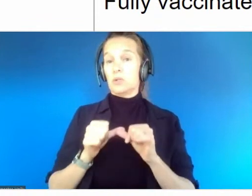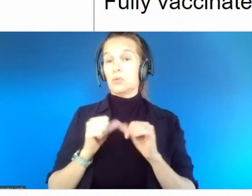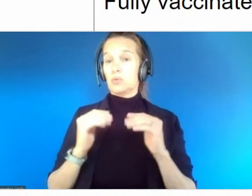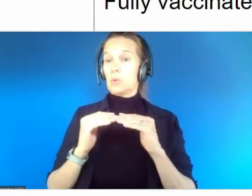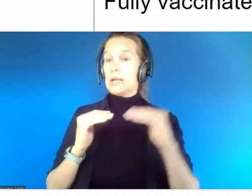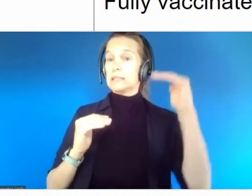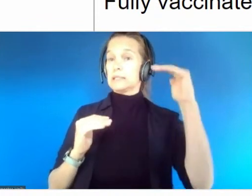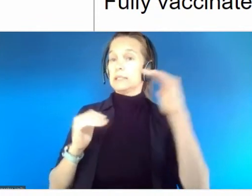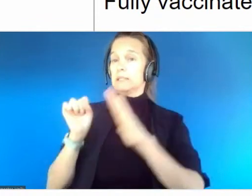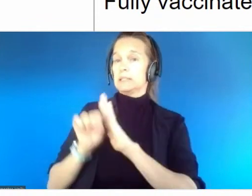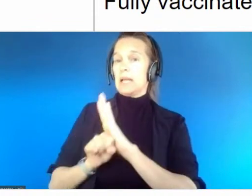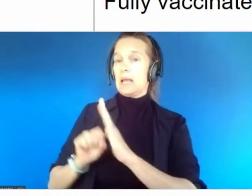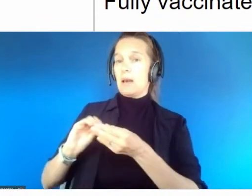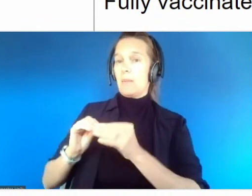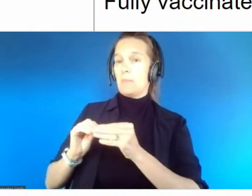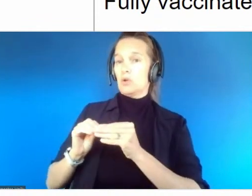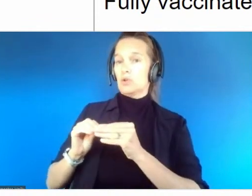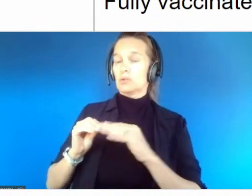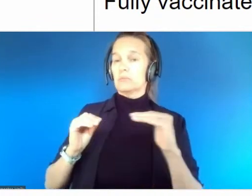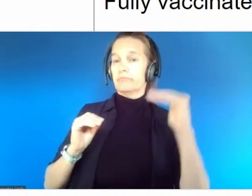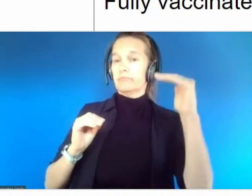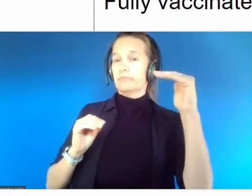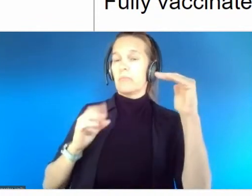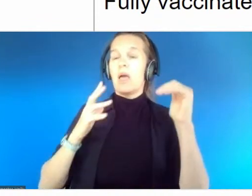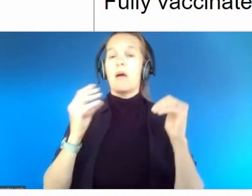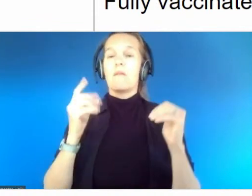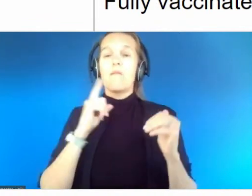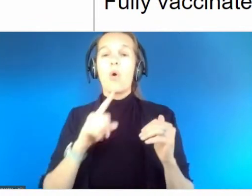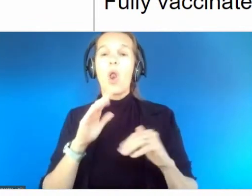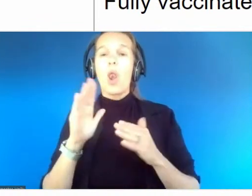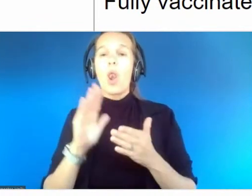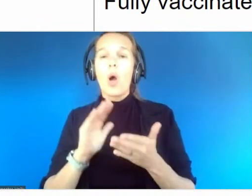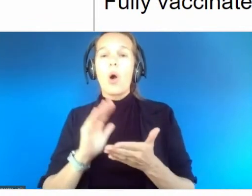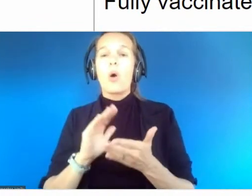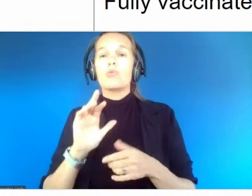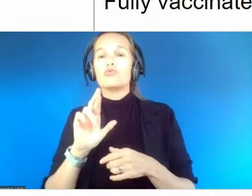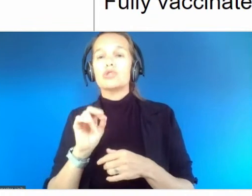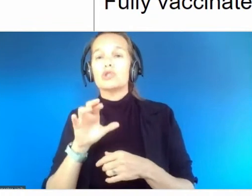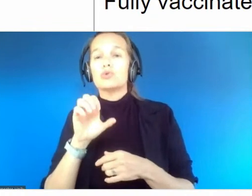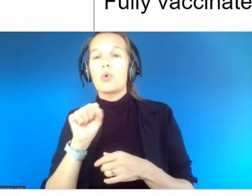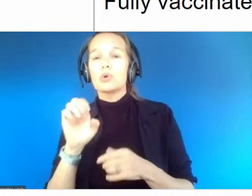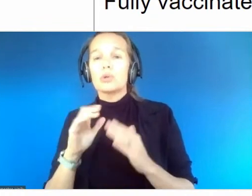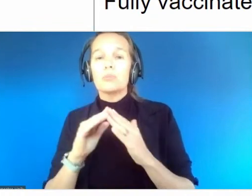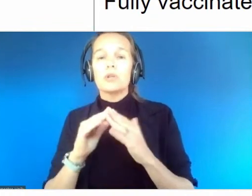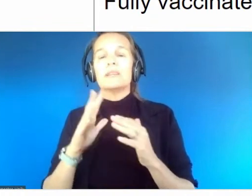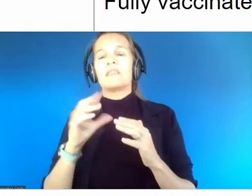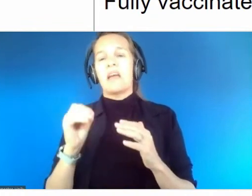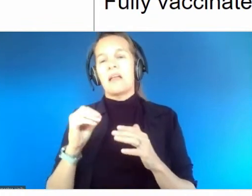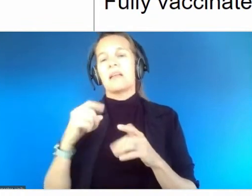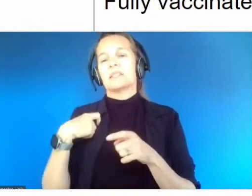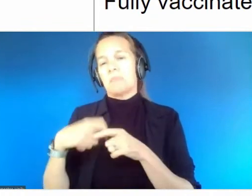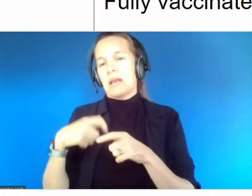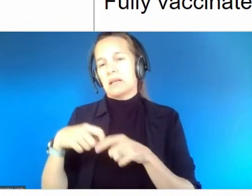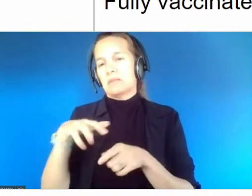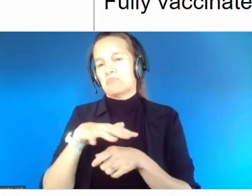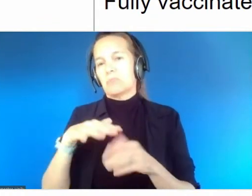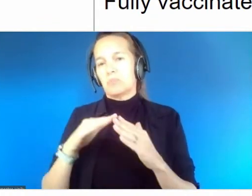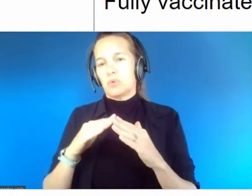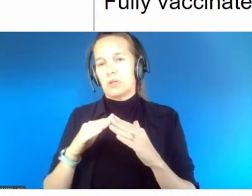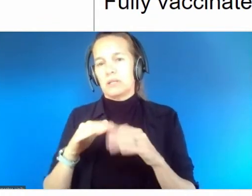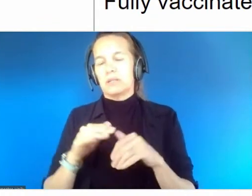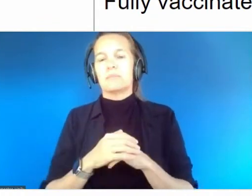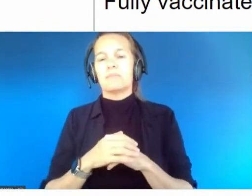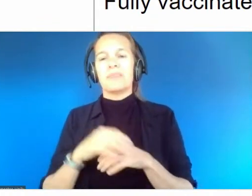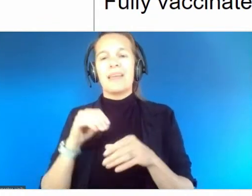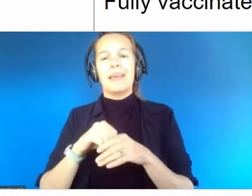among the lowest resource communities and in the Hispanic population. 91% of our people in quartile